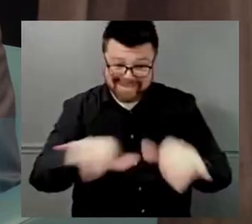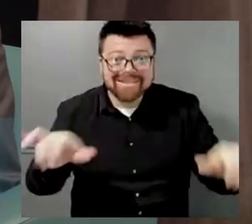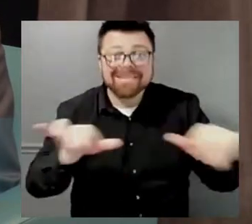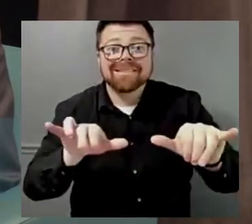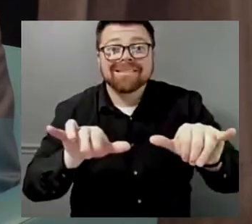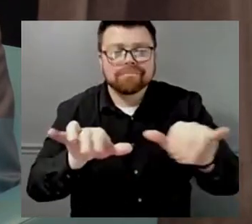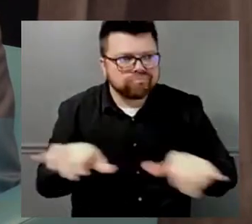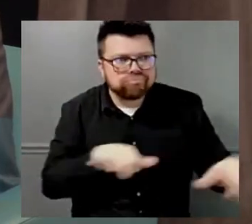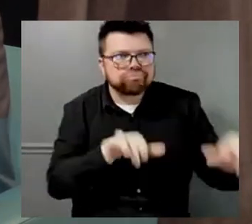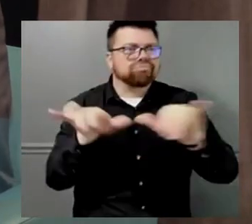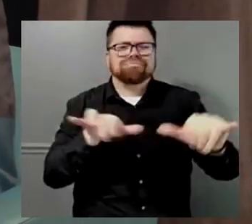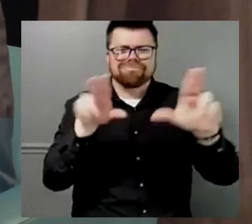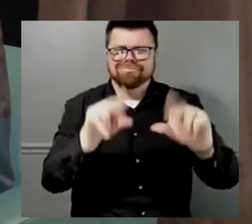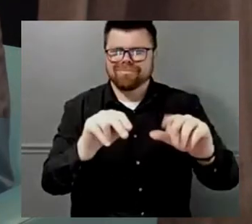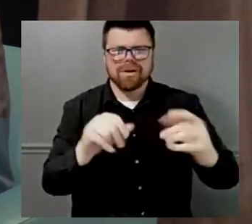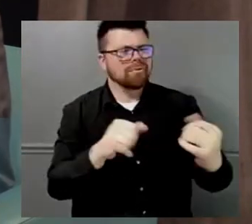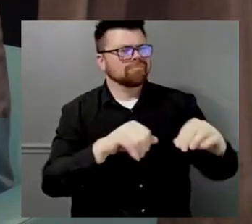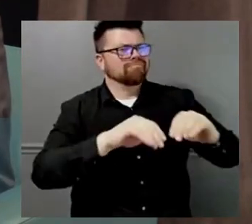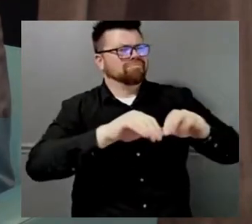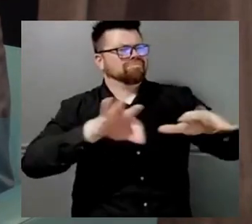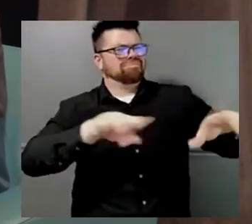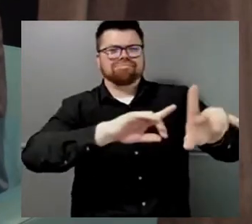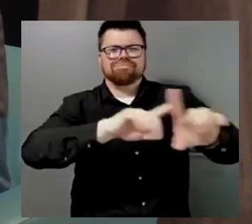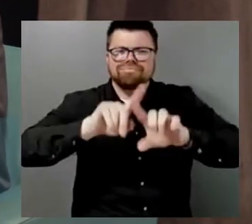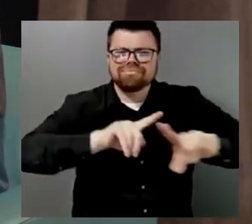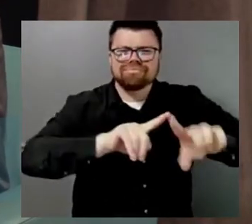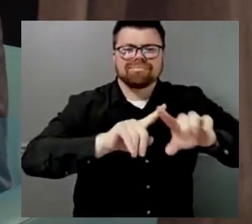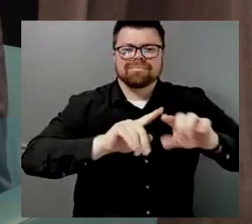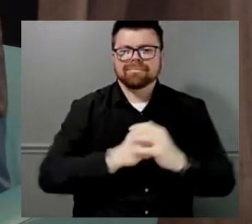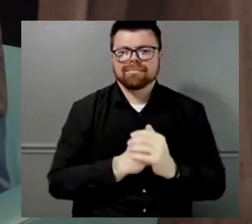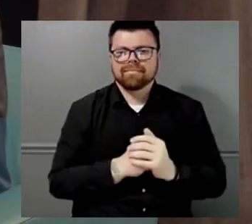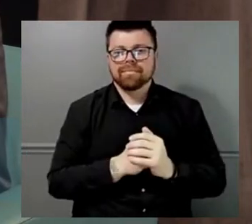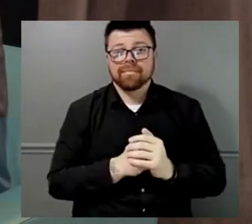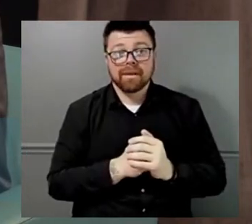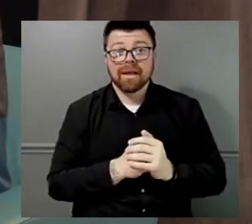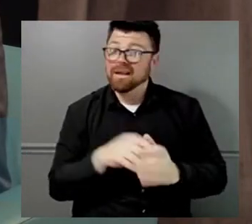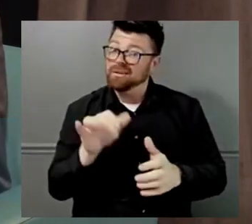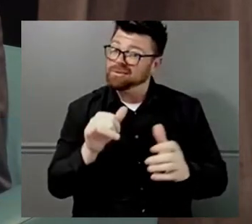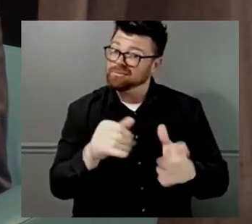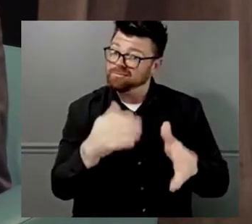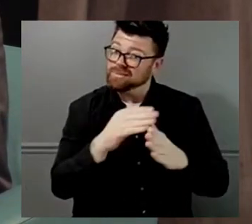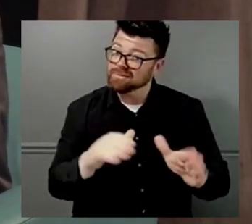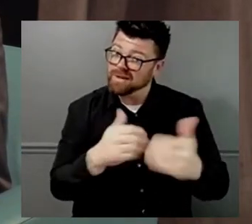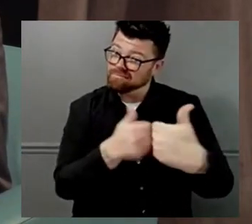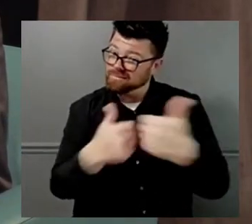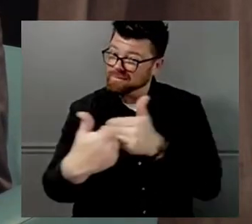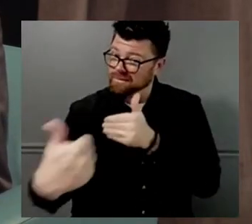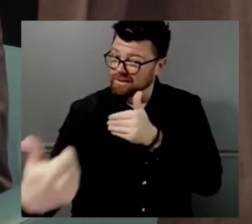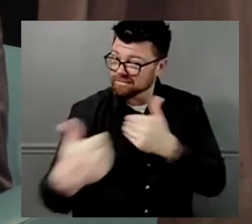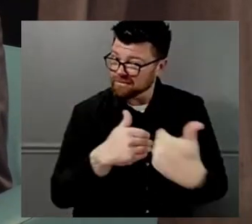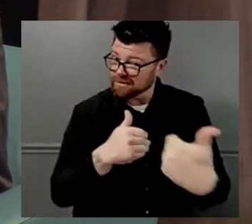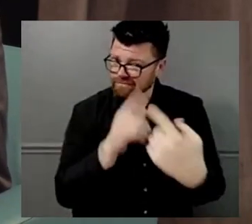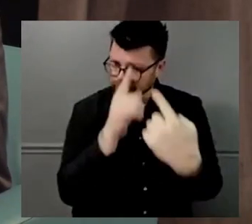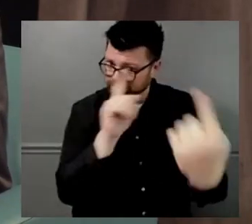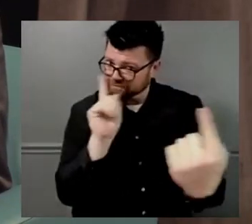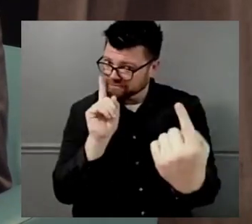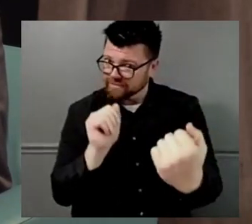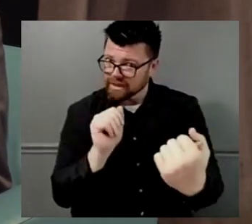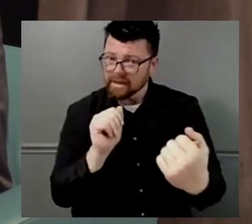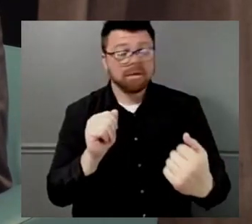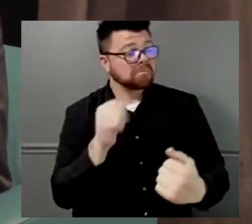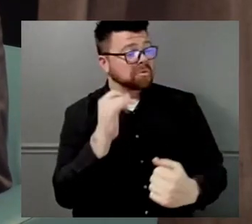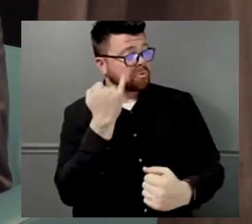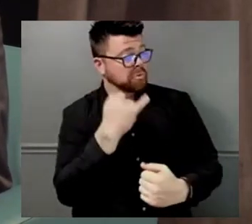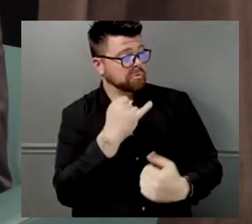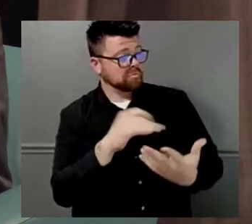definition, in a way that is a feature and not a bug, deeply divided. And that if we can learn to embrace that, we can give this